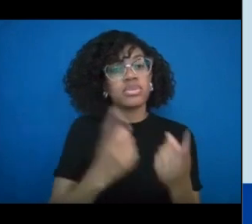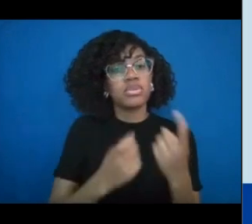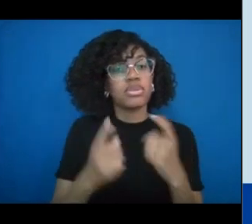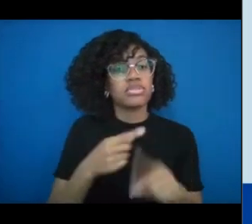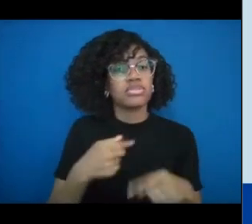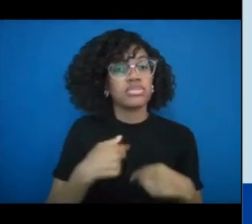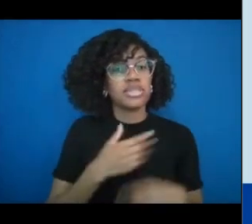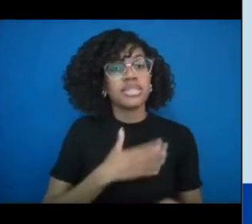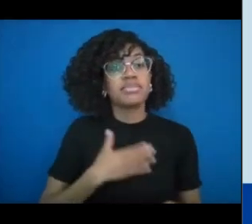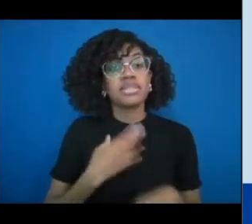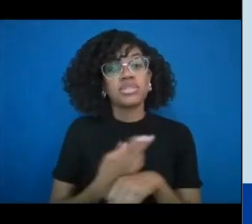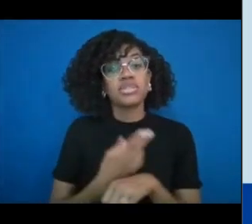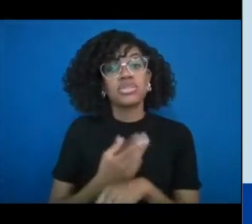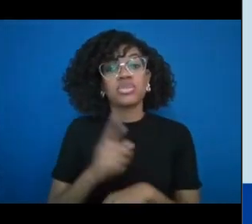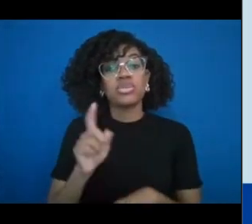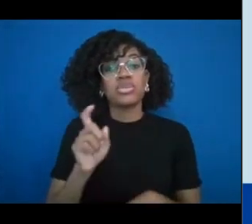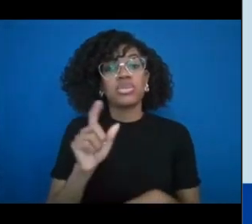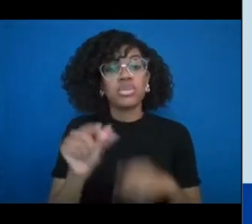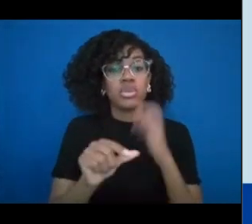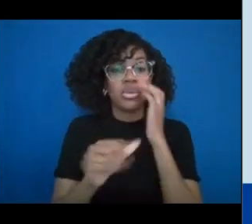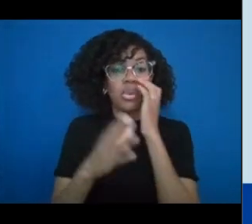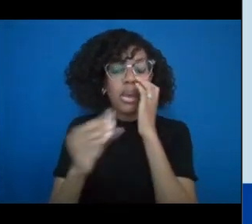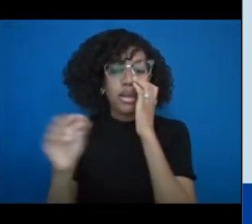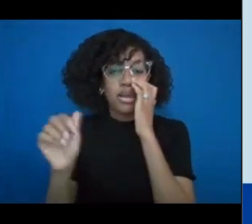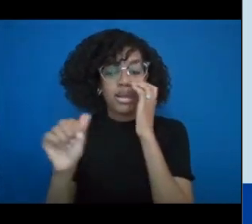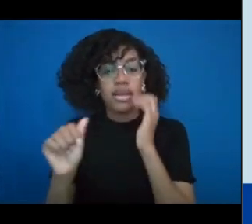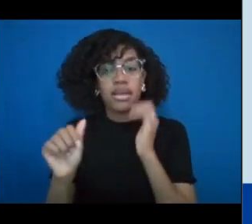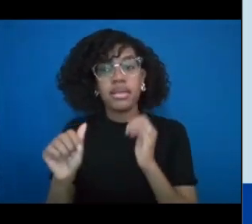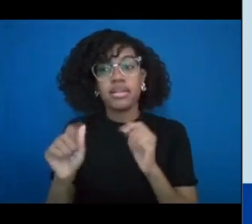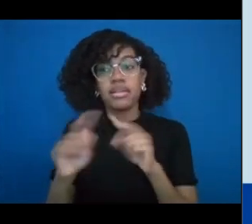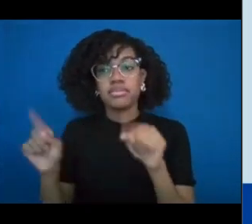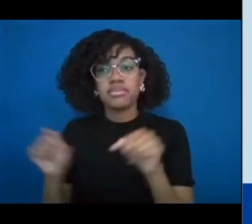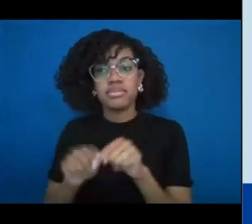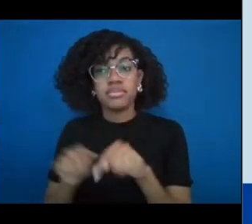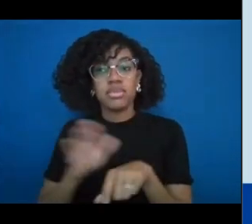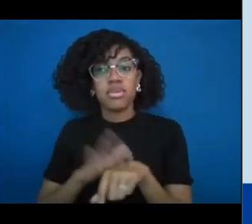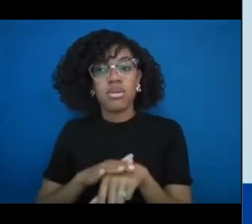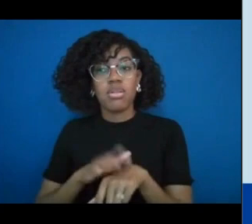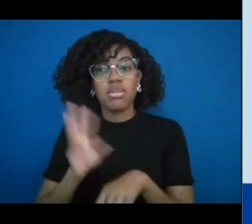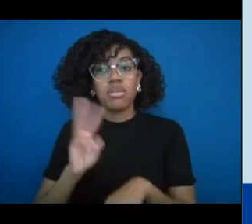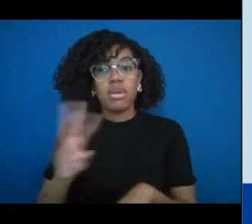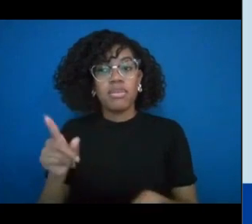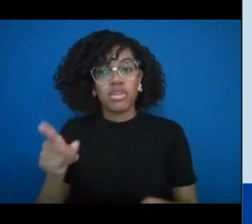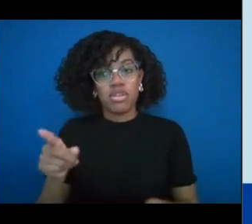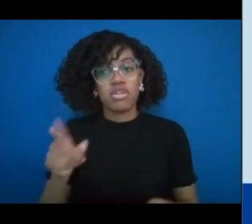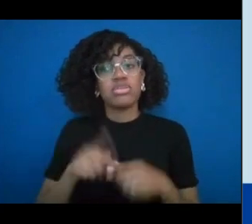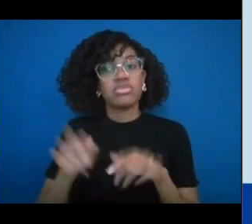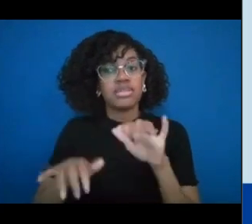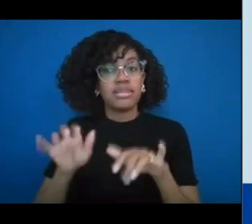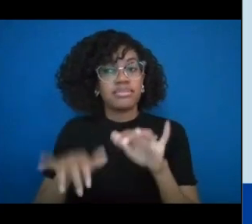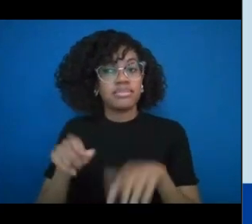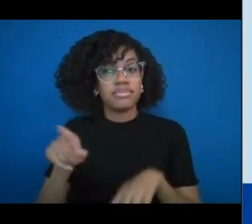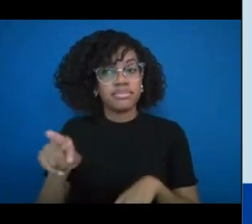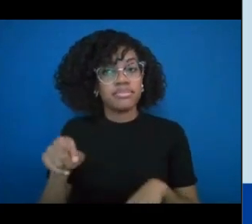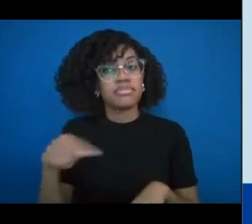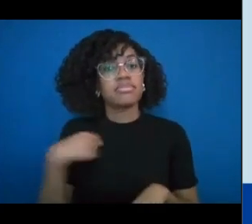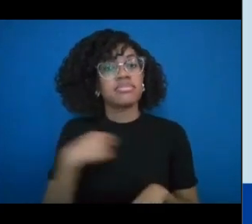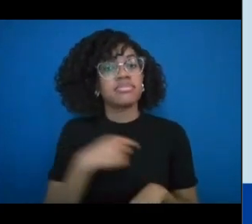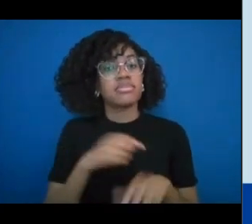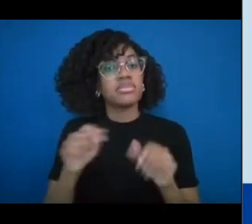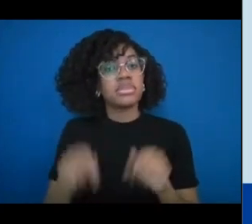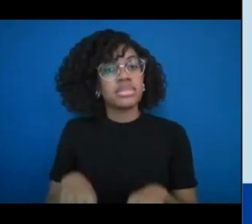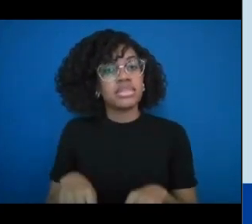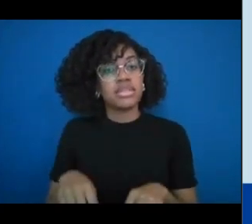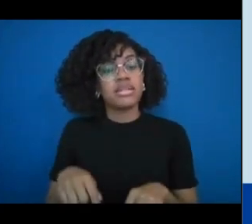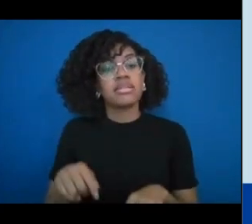me. Please use the Q&A feature of the webinar to type them in. This is so we can get